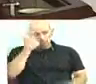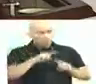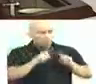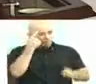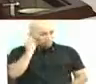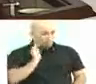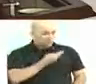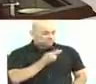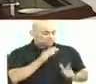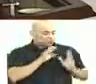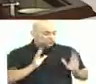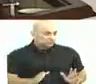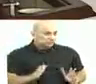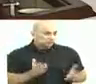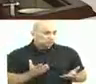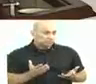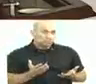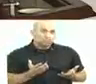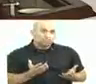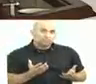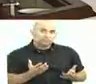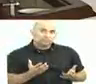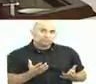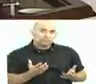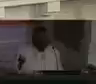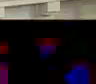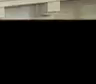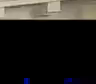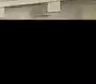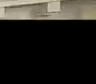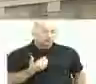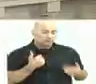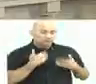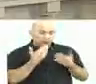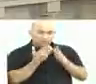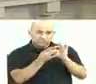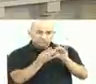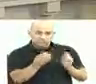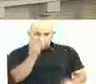as Christians, I got some here, I know I do.